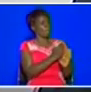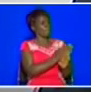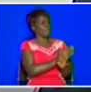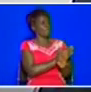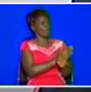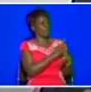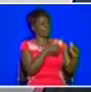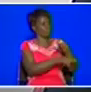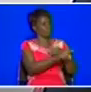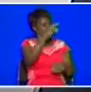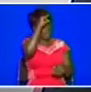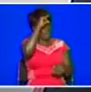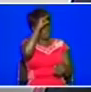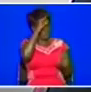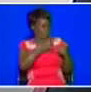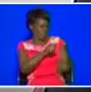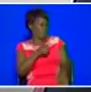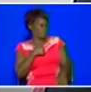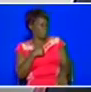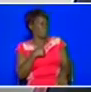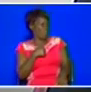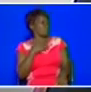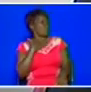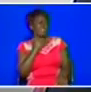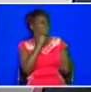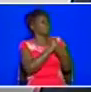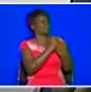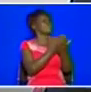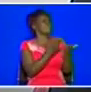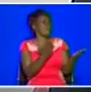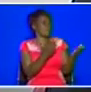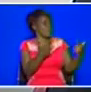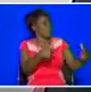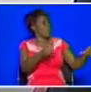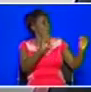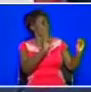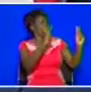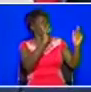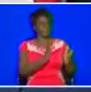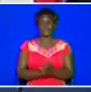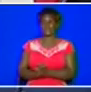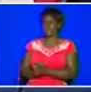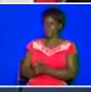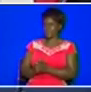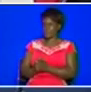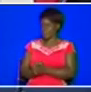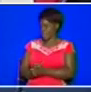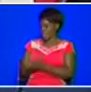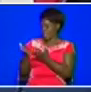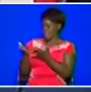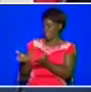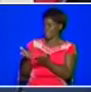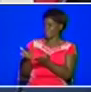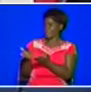into government. But they felt they wanted to do something, and we let them. All right. Yeah. So that, I